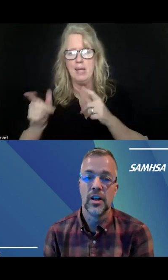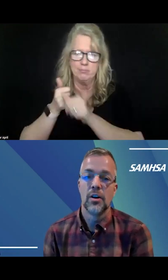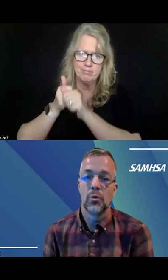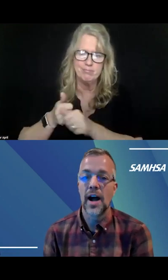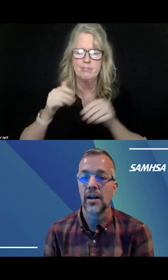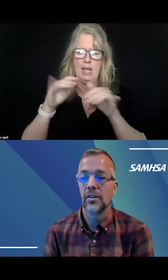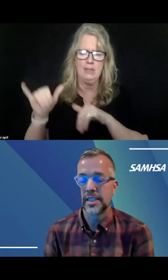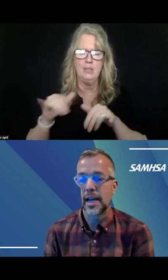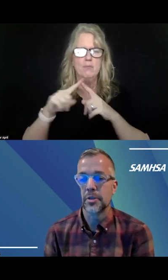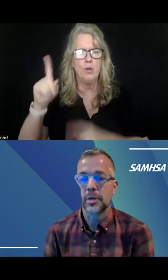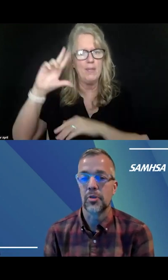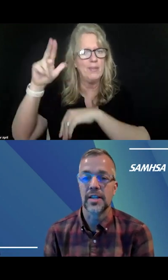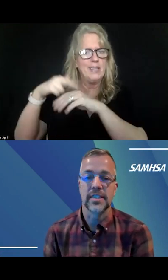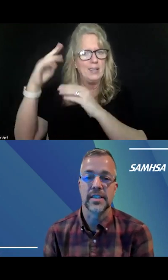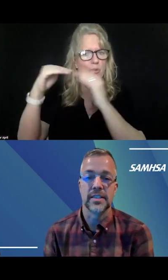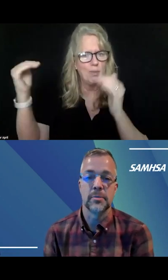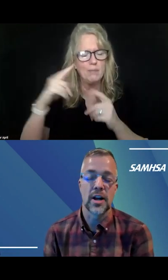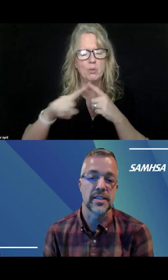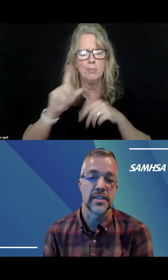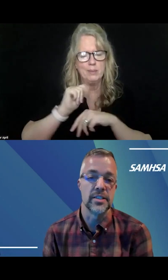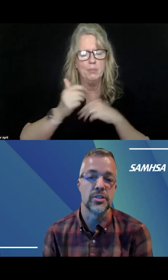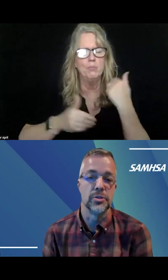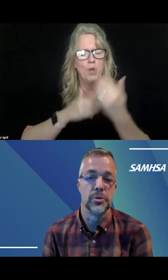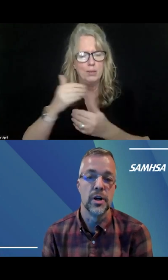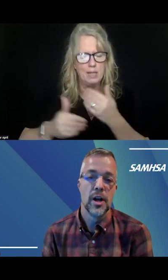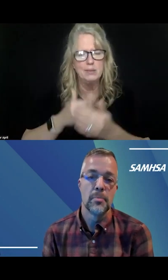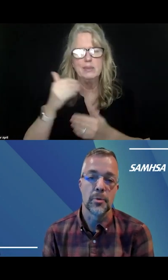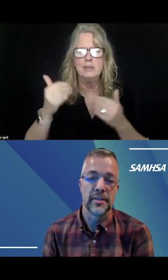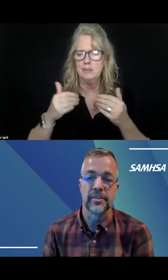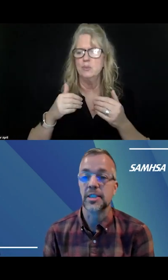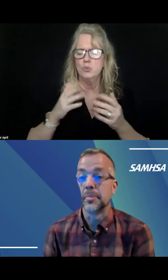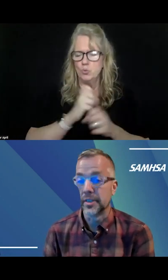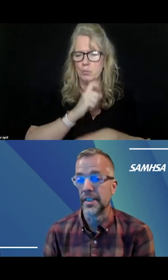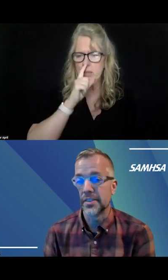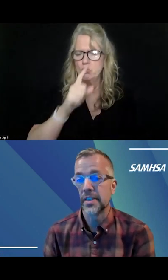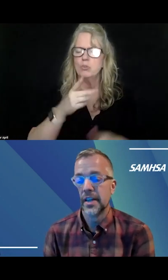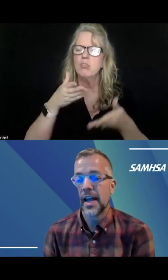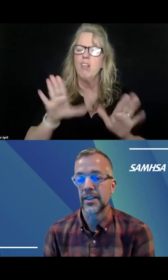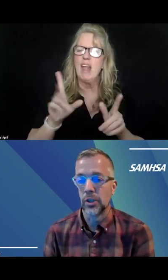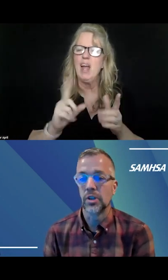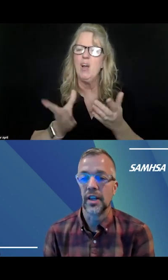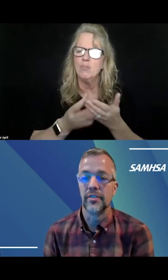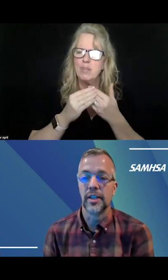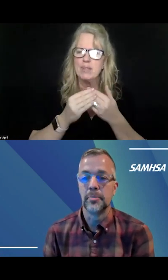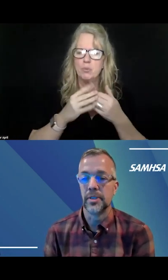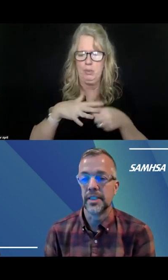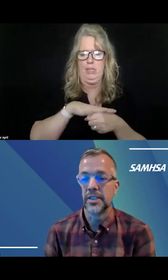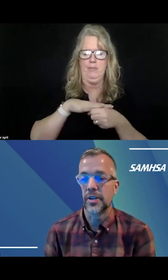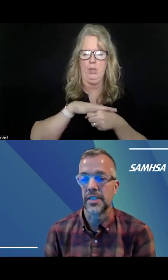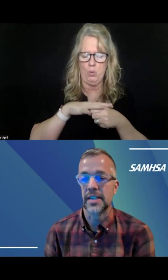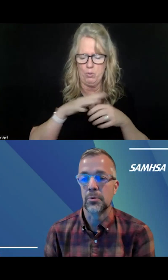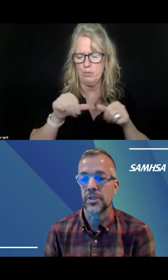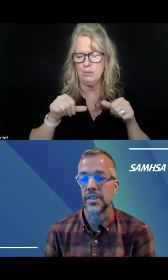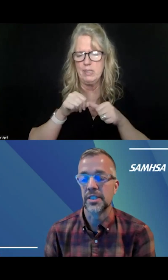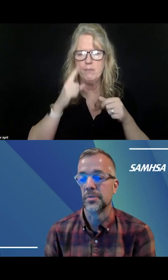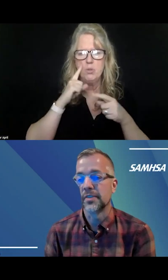level, while establishing processes to permit flexibilities at the local level in building these